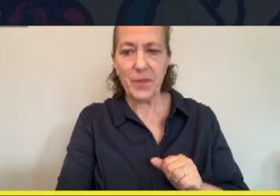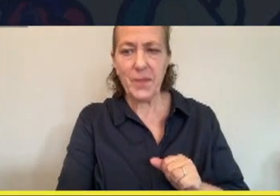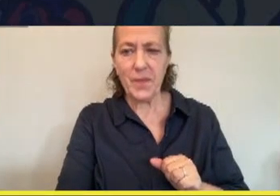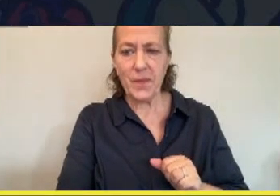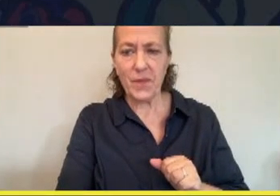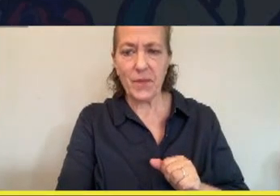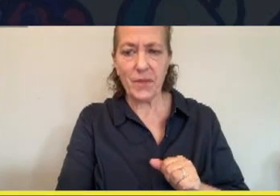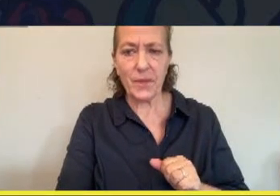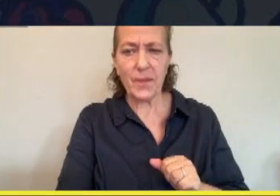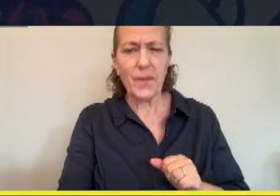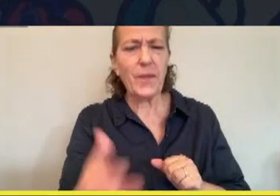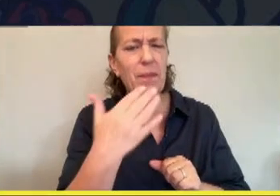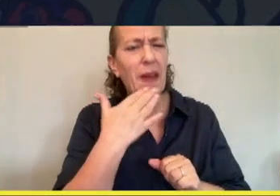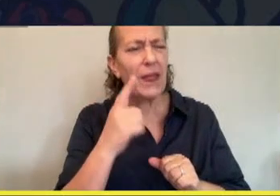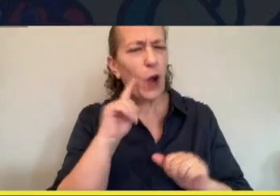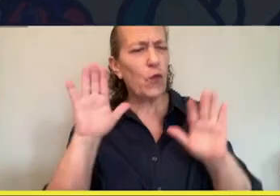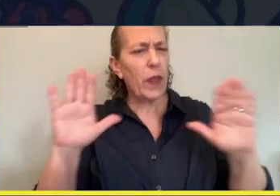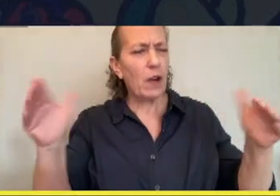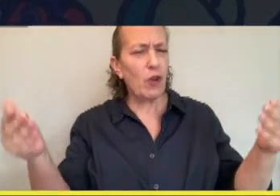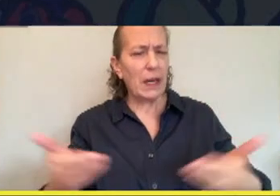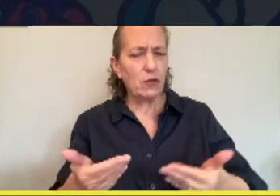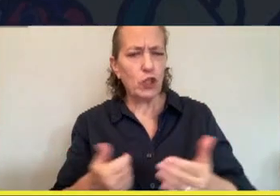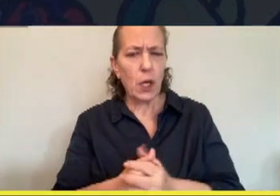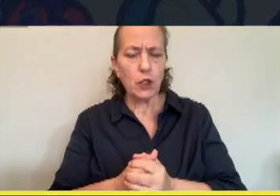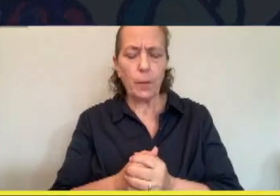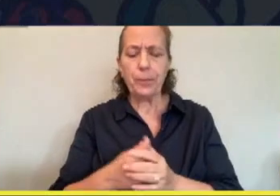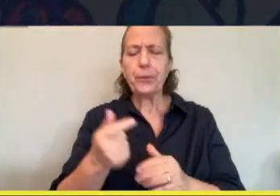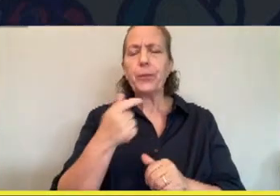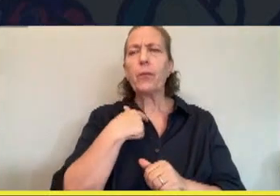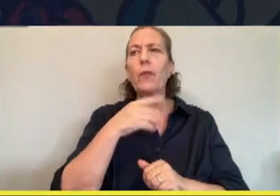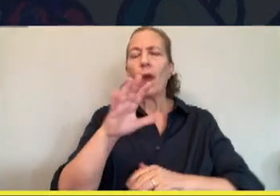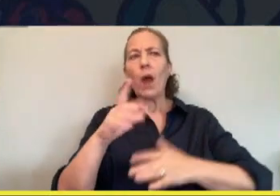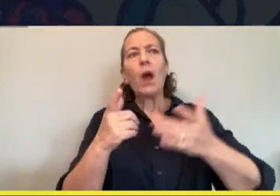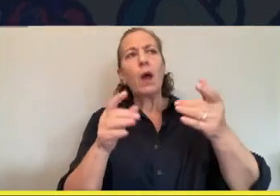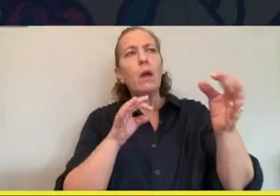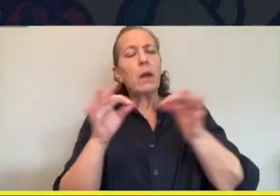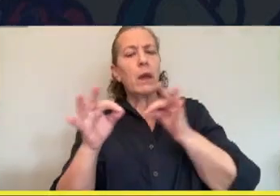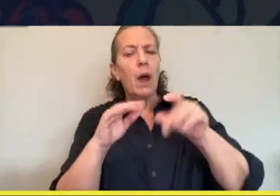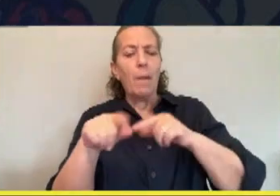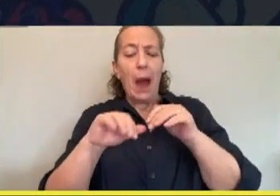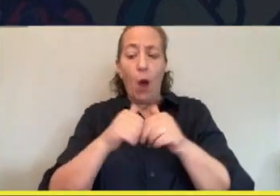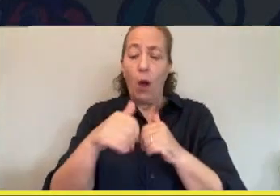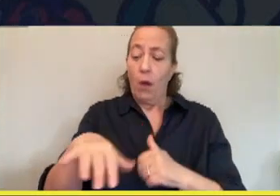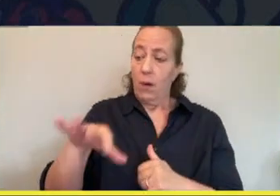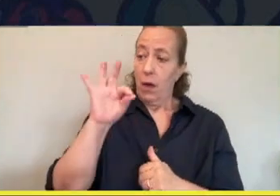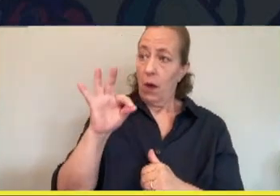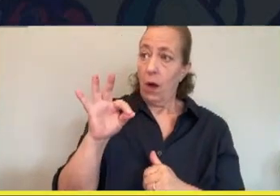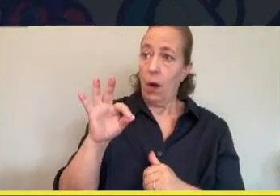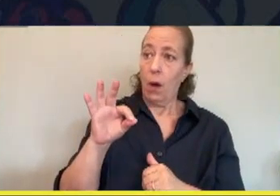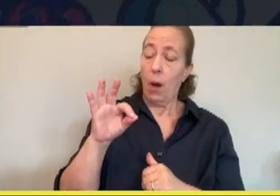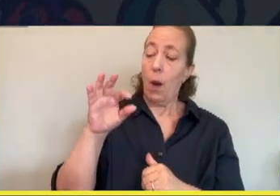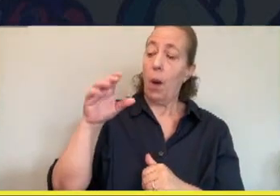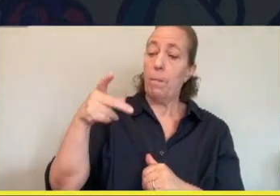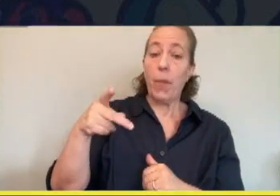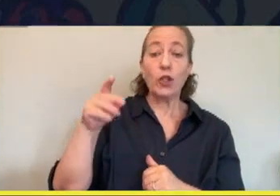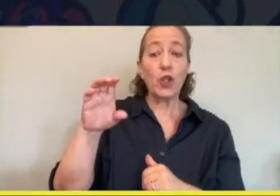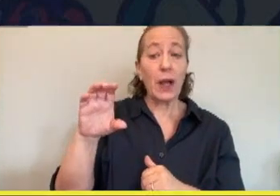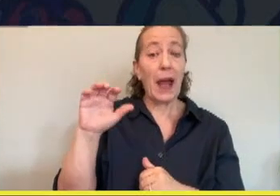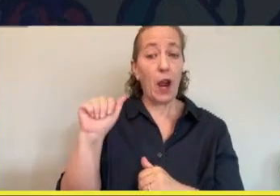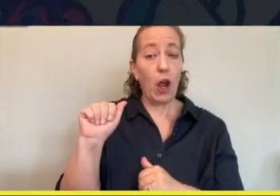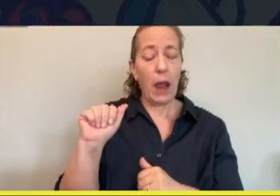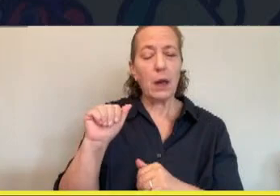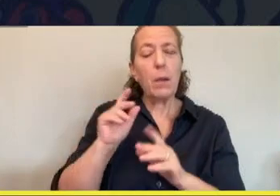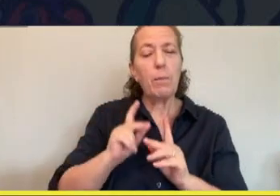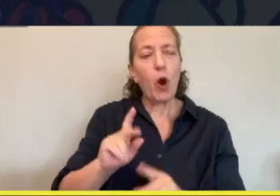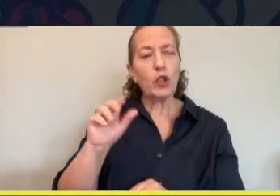about how finding a personal care aide in rural America may be difficult, but in general, how finding a personal care aide in